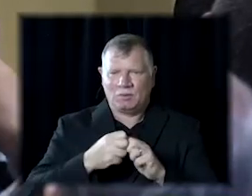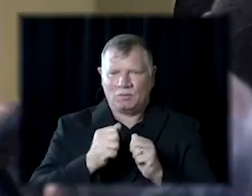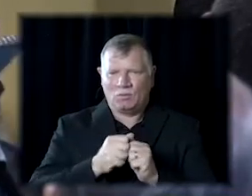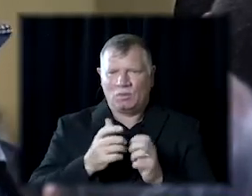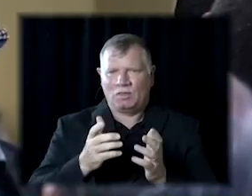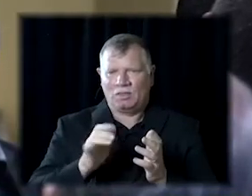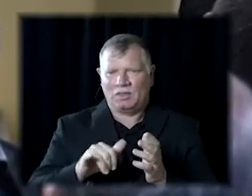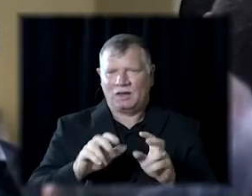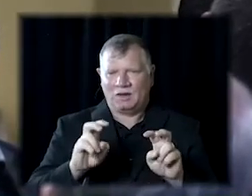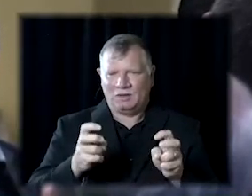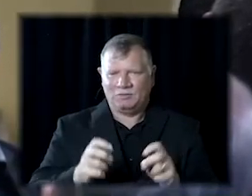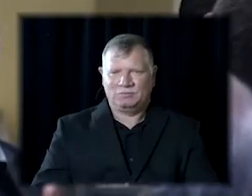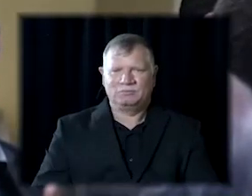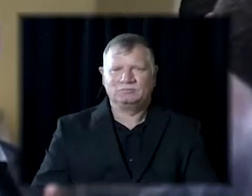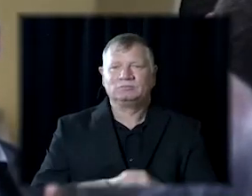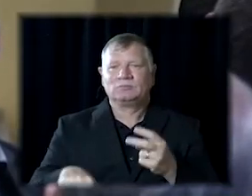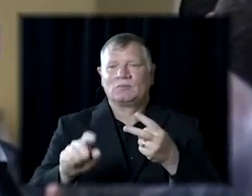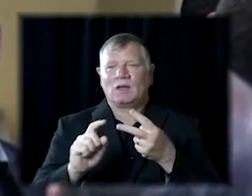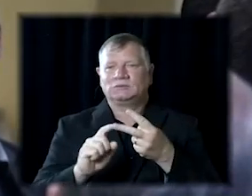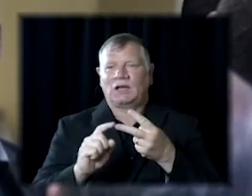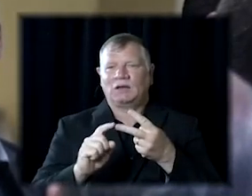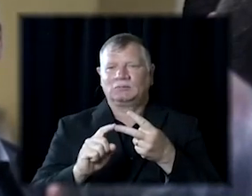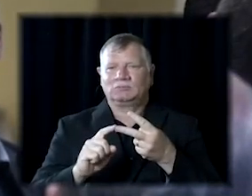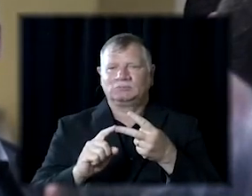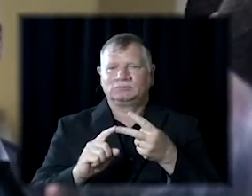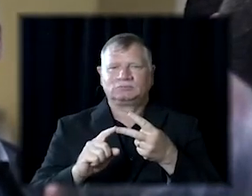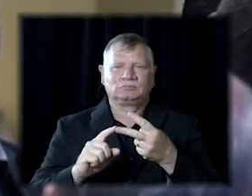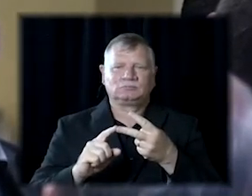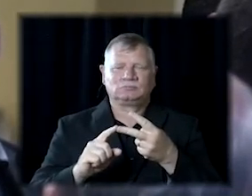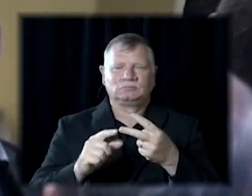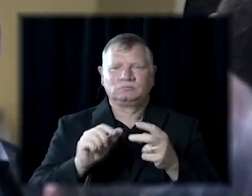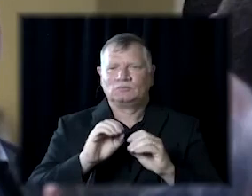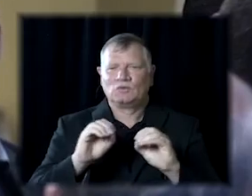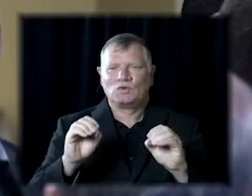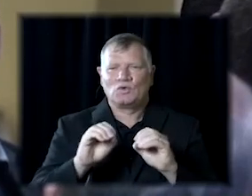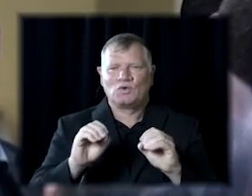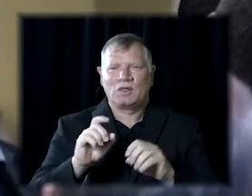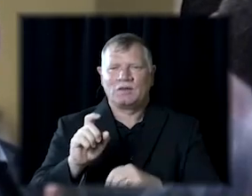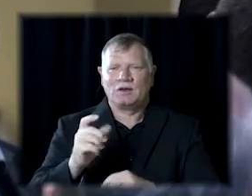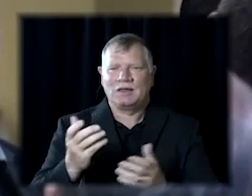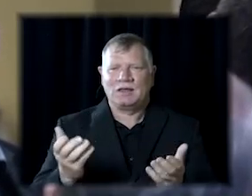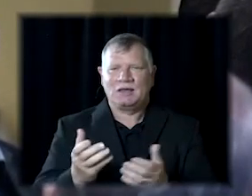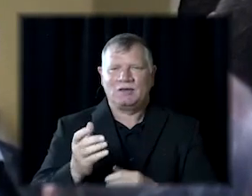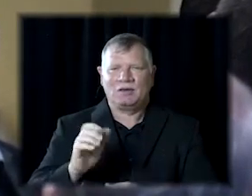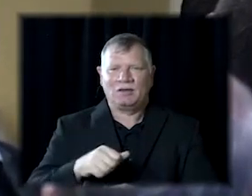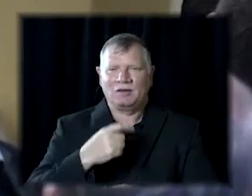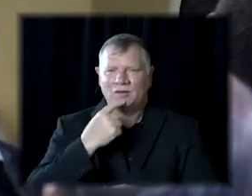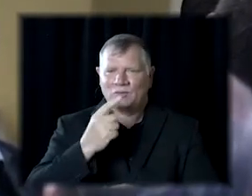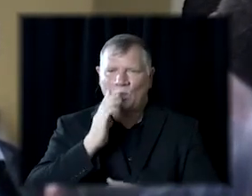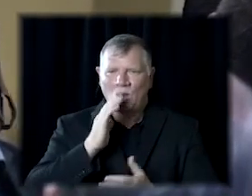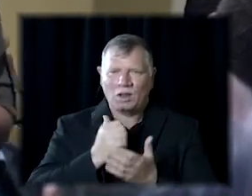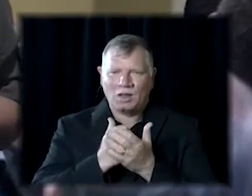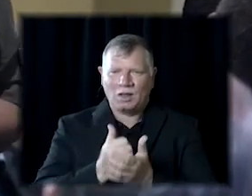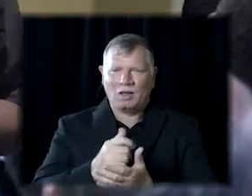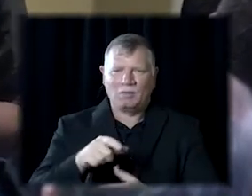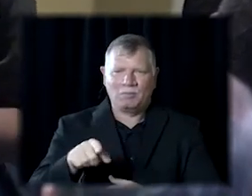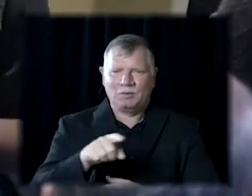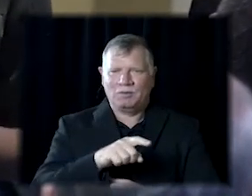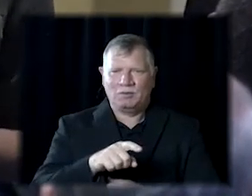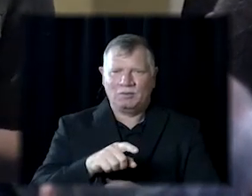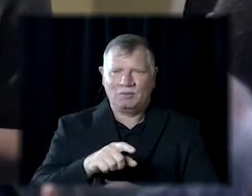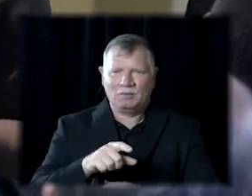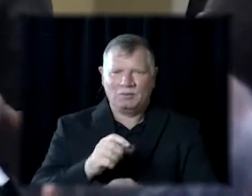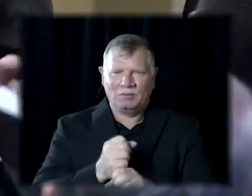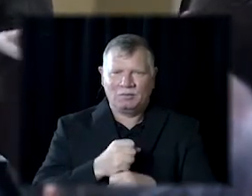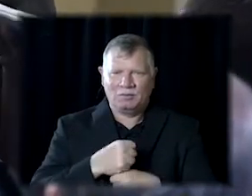issue. So second thing is, there's nothing here that I could say that will help you guys